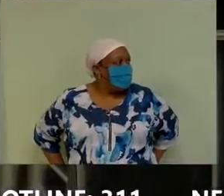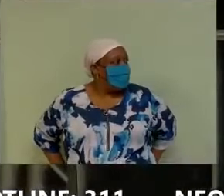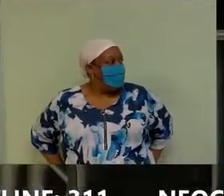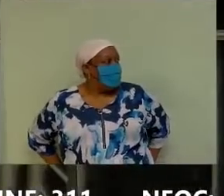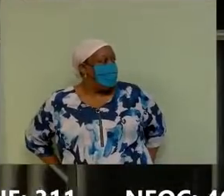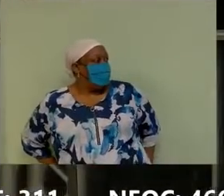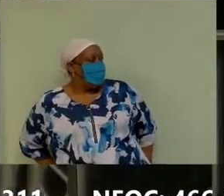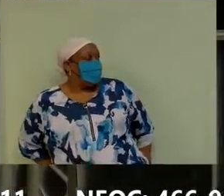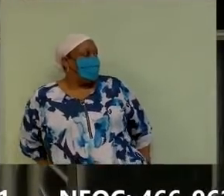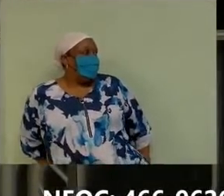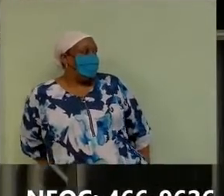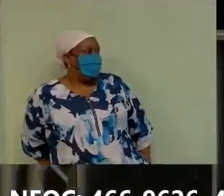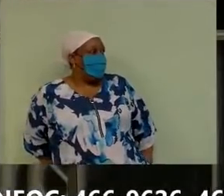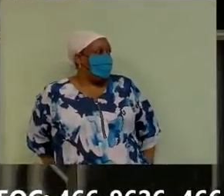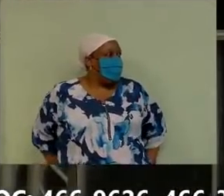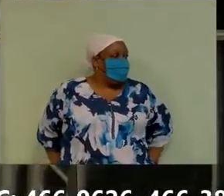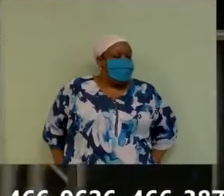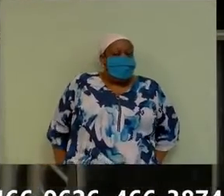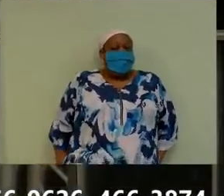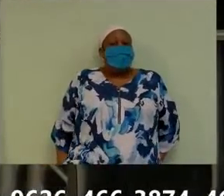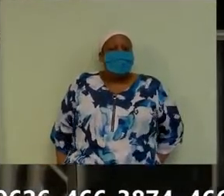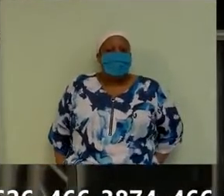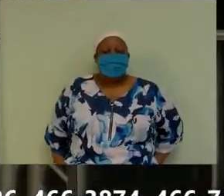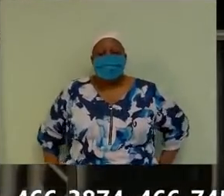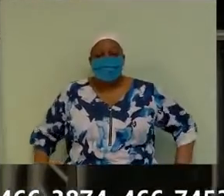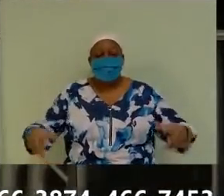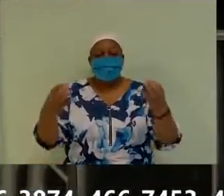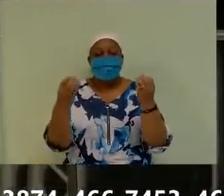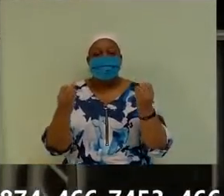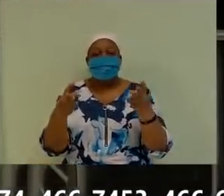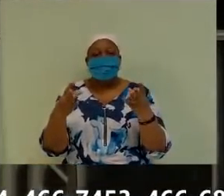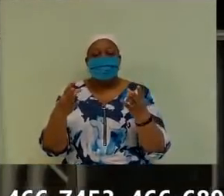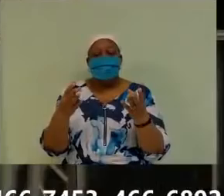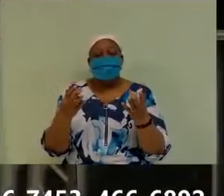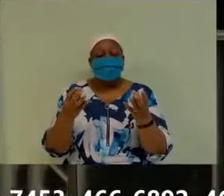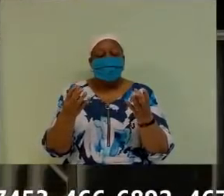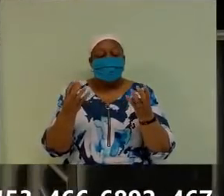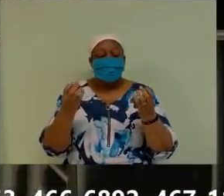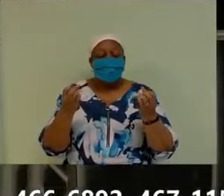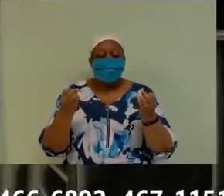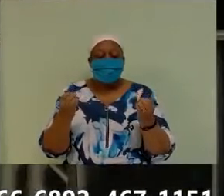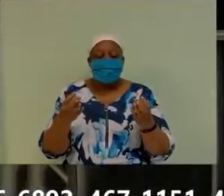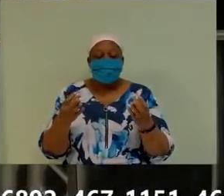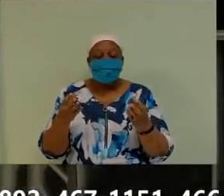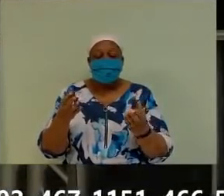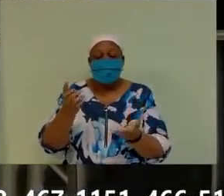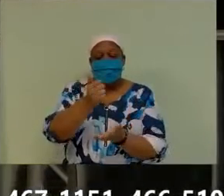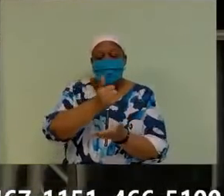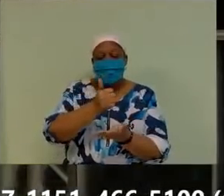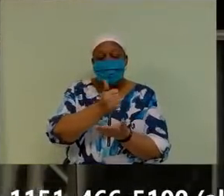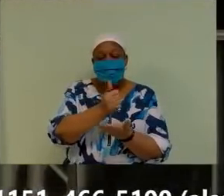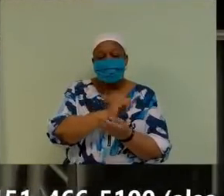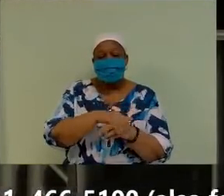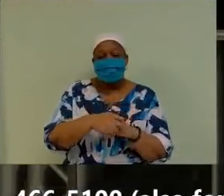enough, and is it safe to use in children?